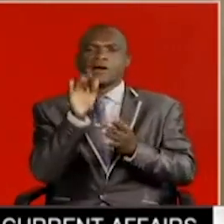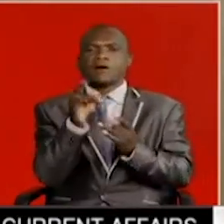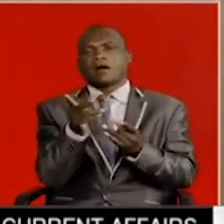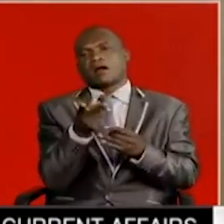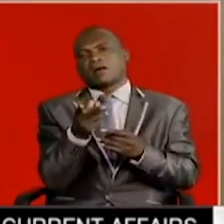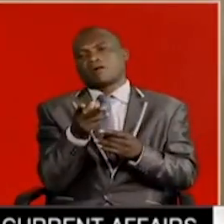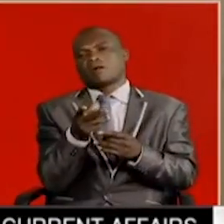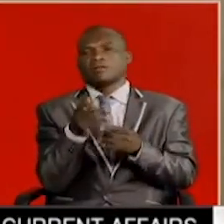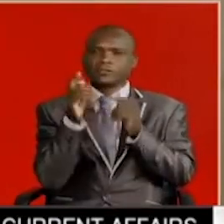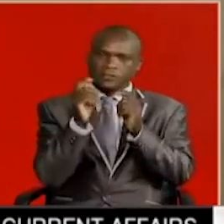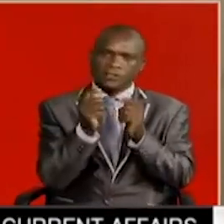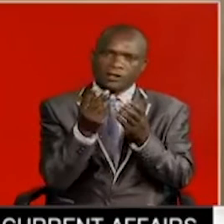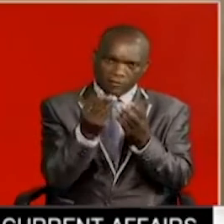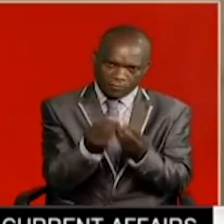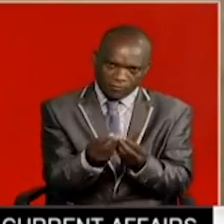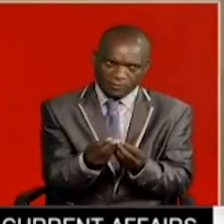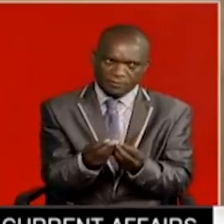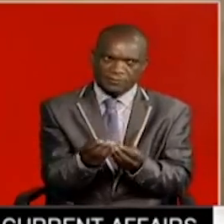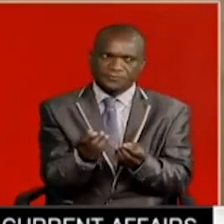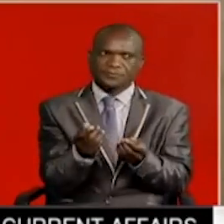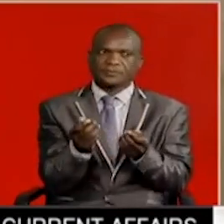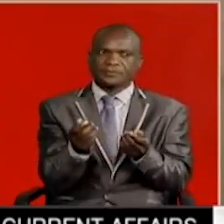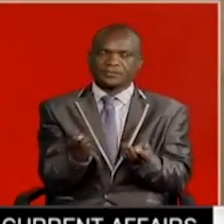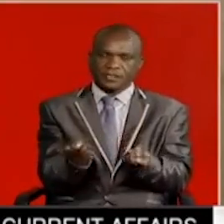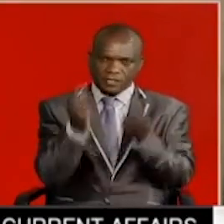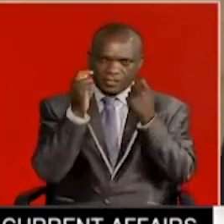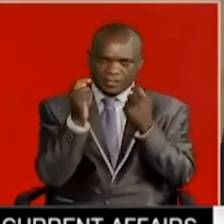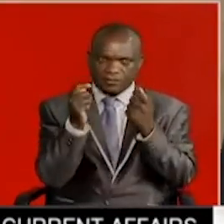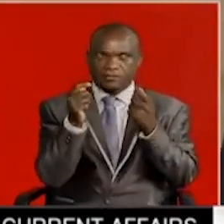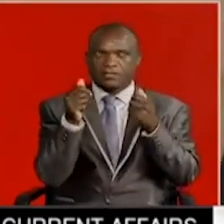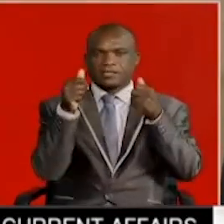And the chart on the